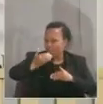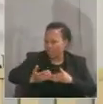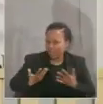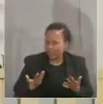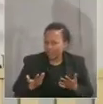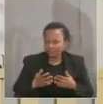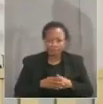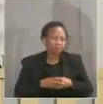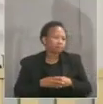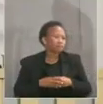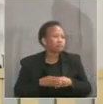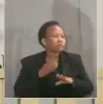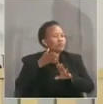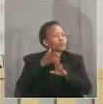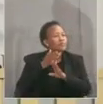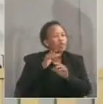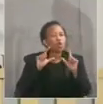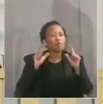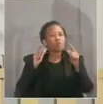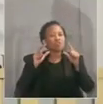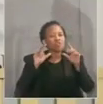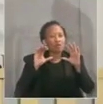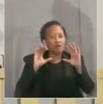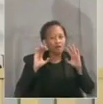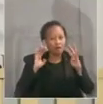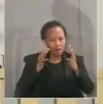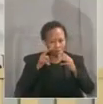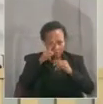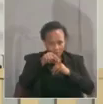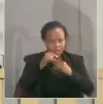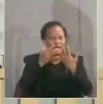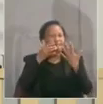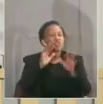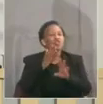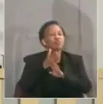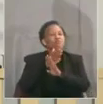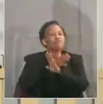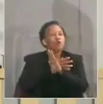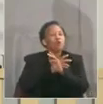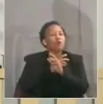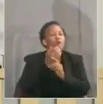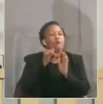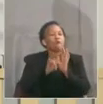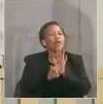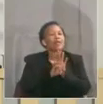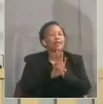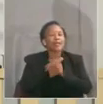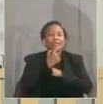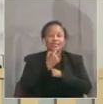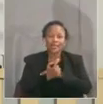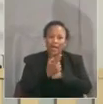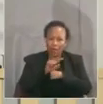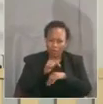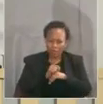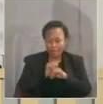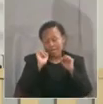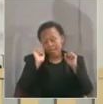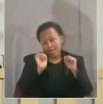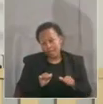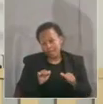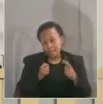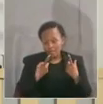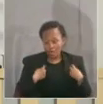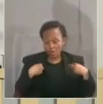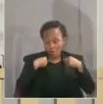As I indicated, Commissioners, earlier on, that we were and are still